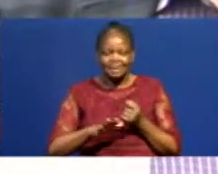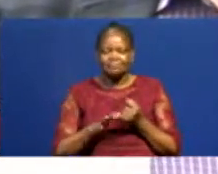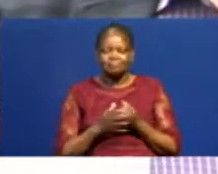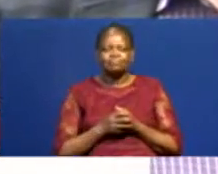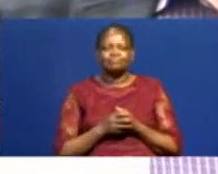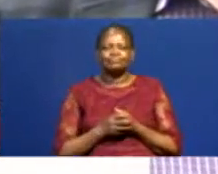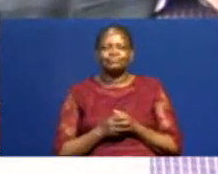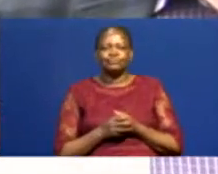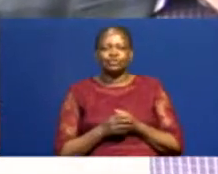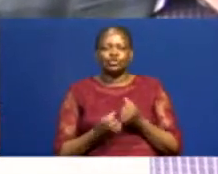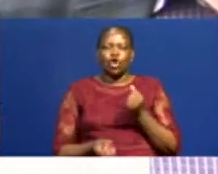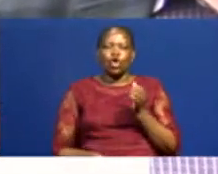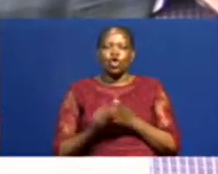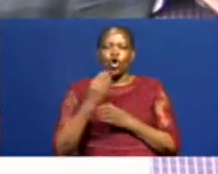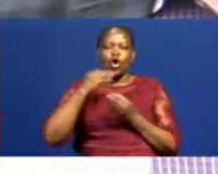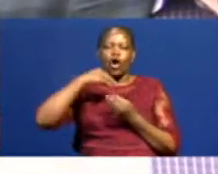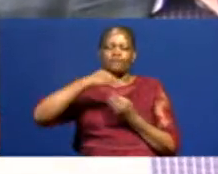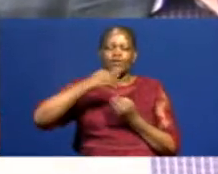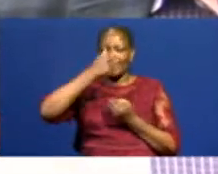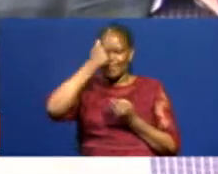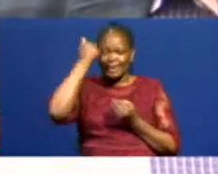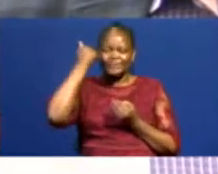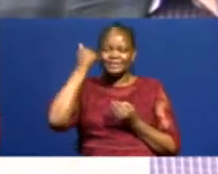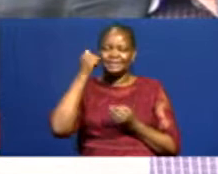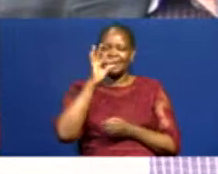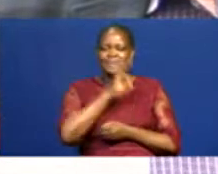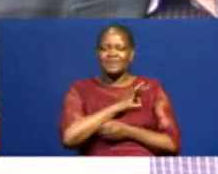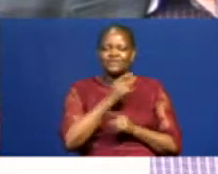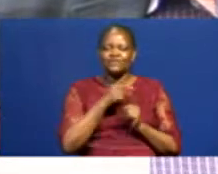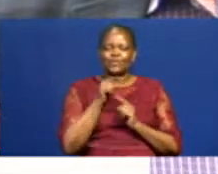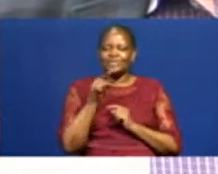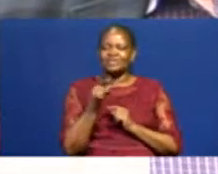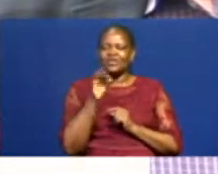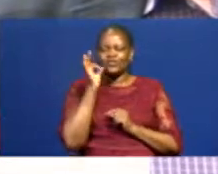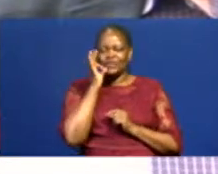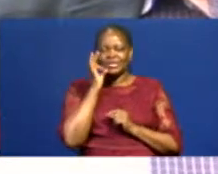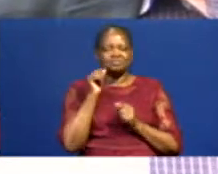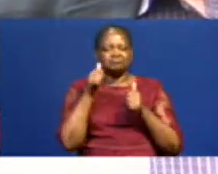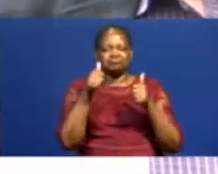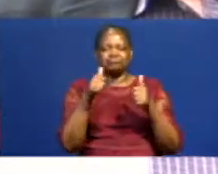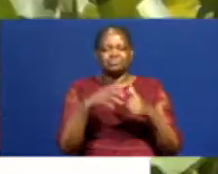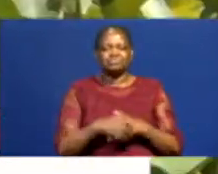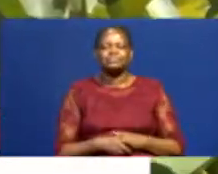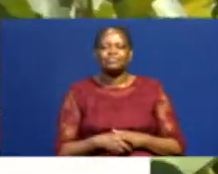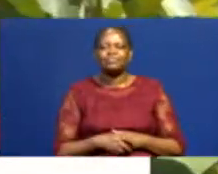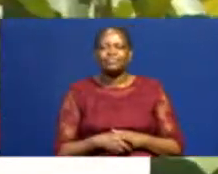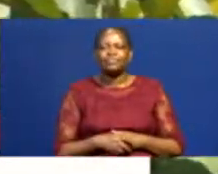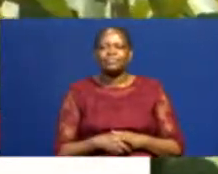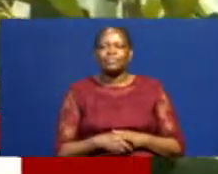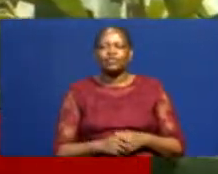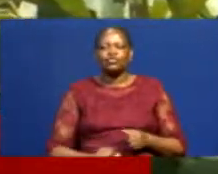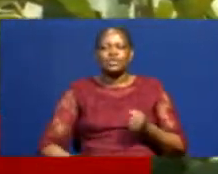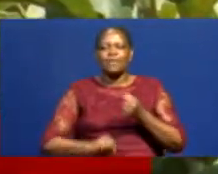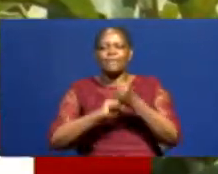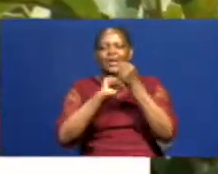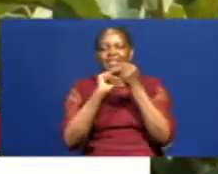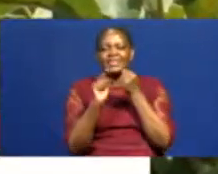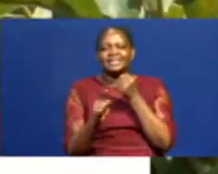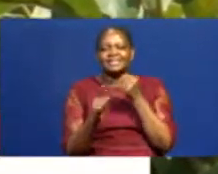environs to grow avocado because the returns from avocado are very encouraging. To support the crop,